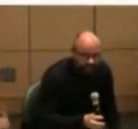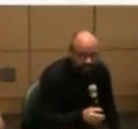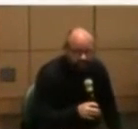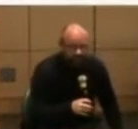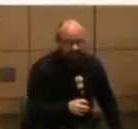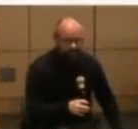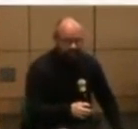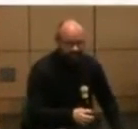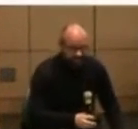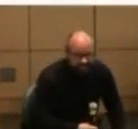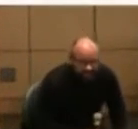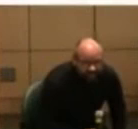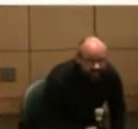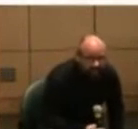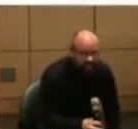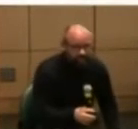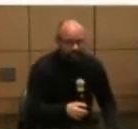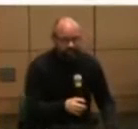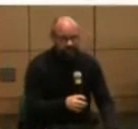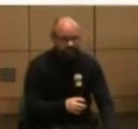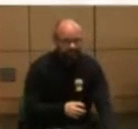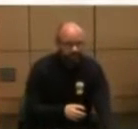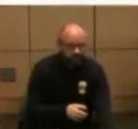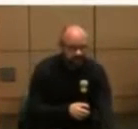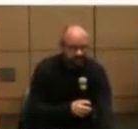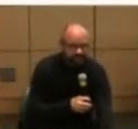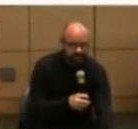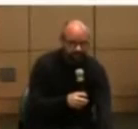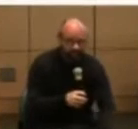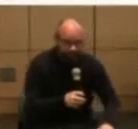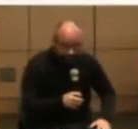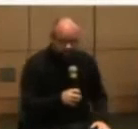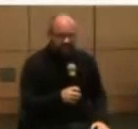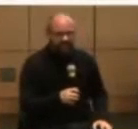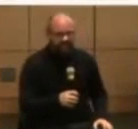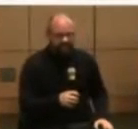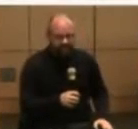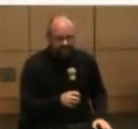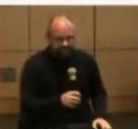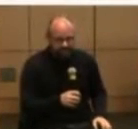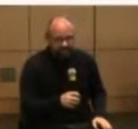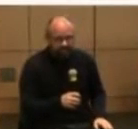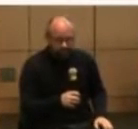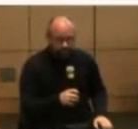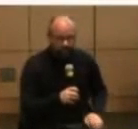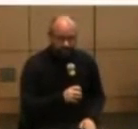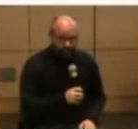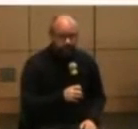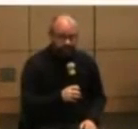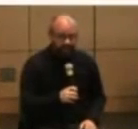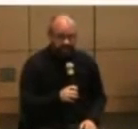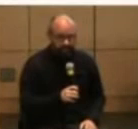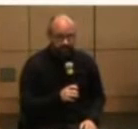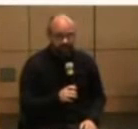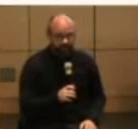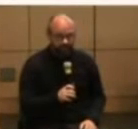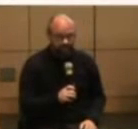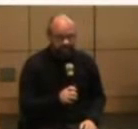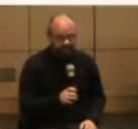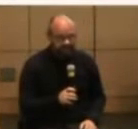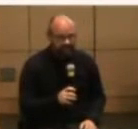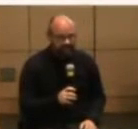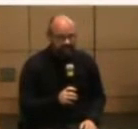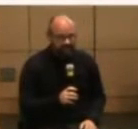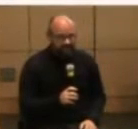I just want to clarify, because I do have a child who has CMV and a unilateral hearing